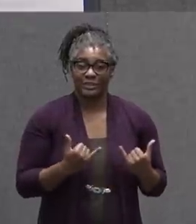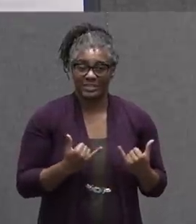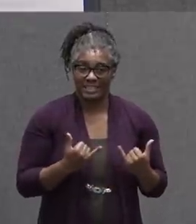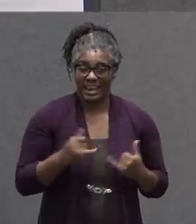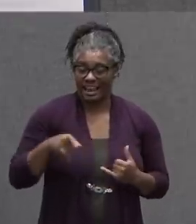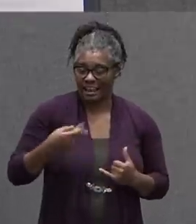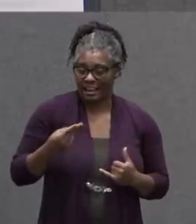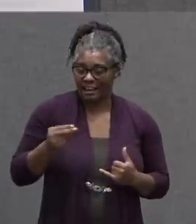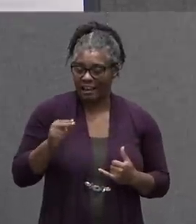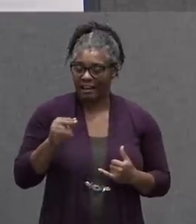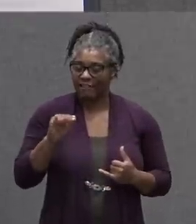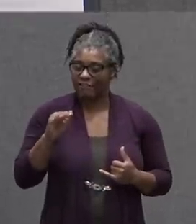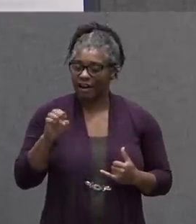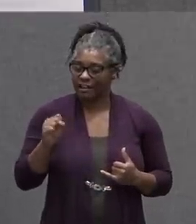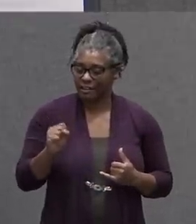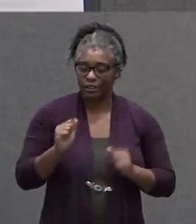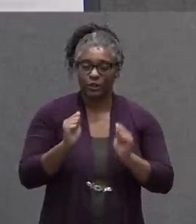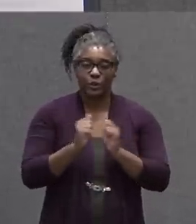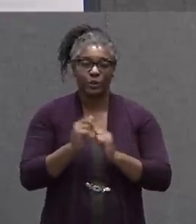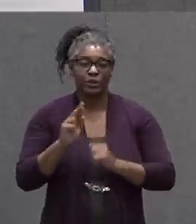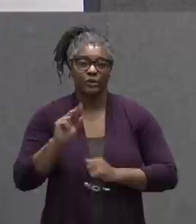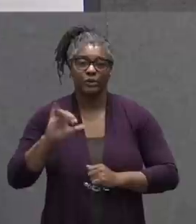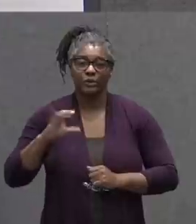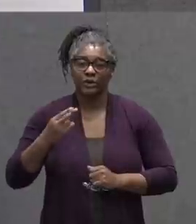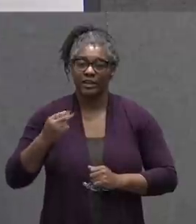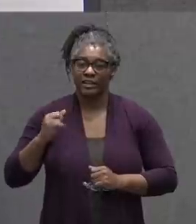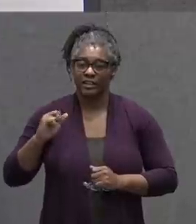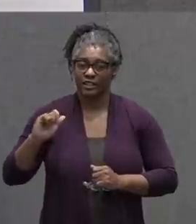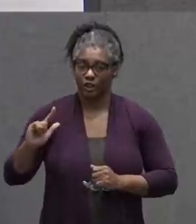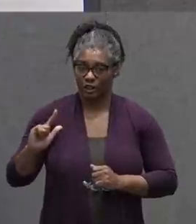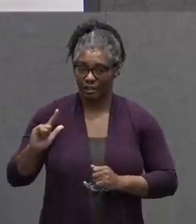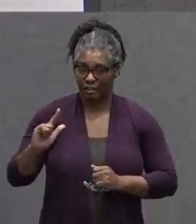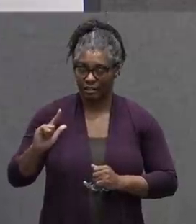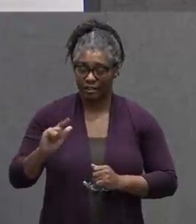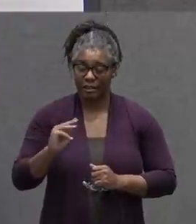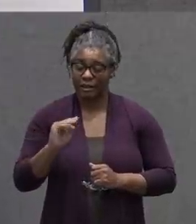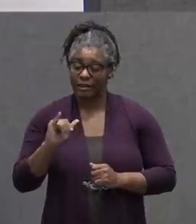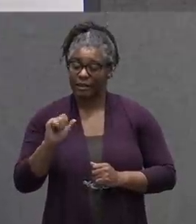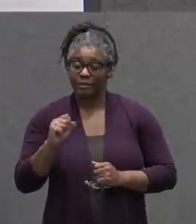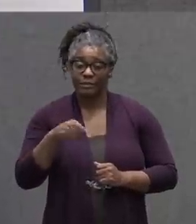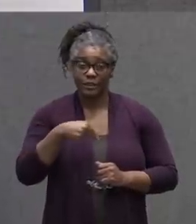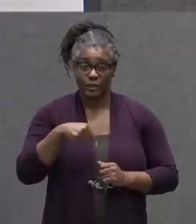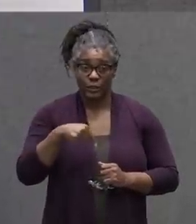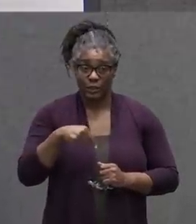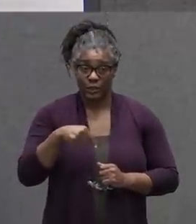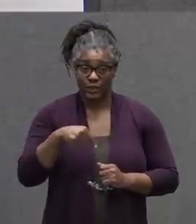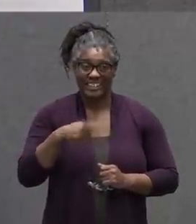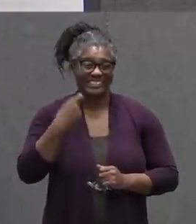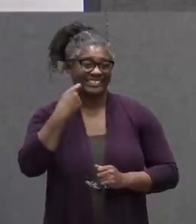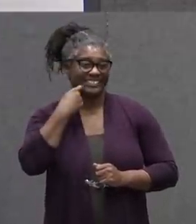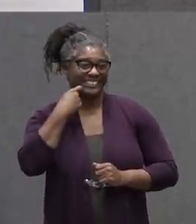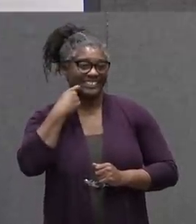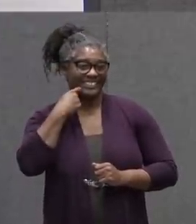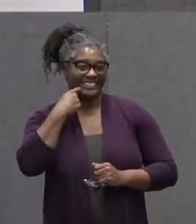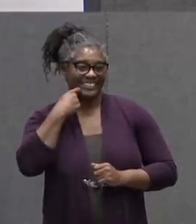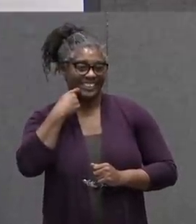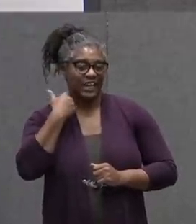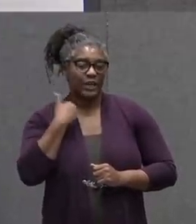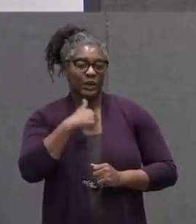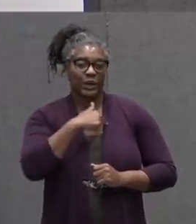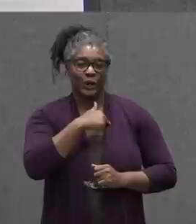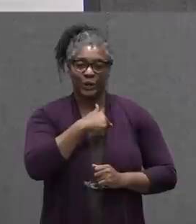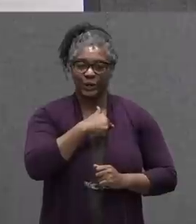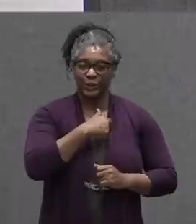Q read us a wonderful visual story, and we explored how to make our own